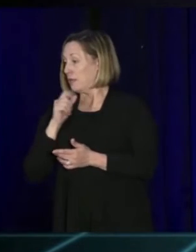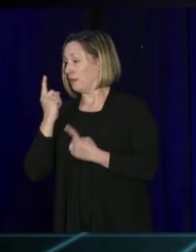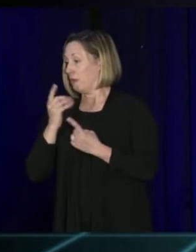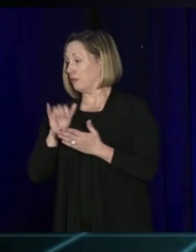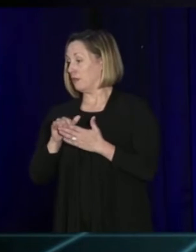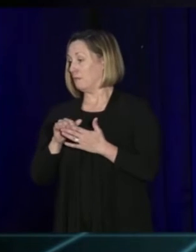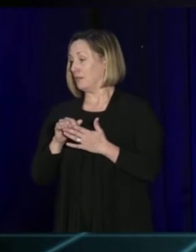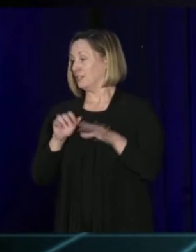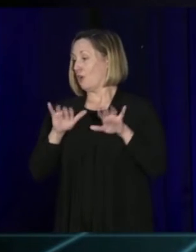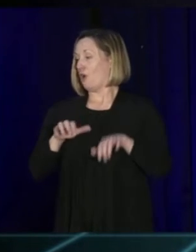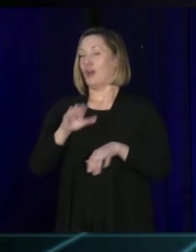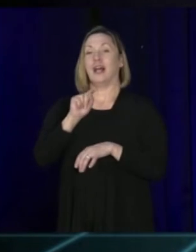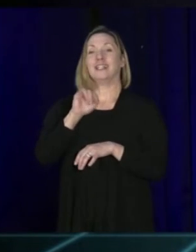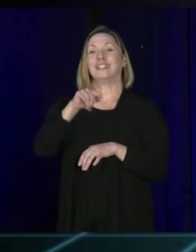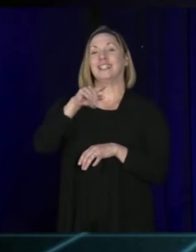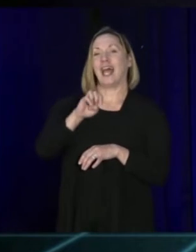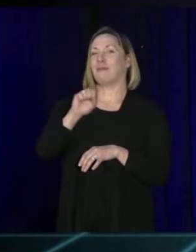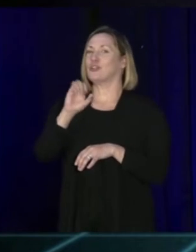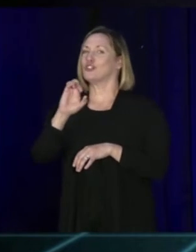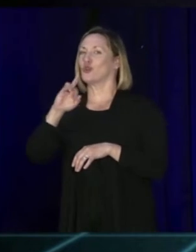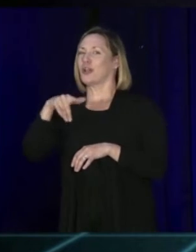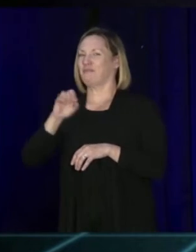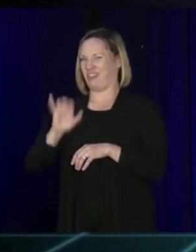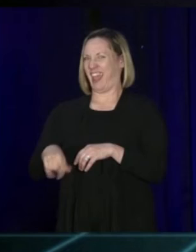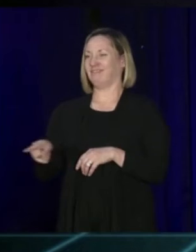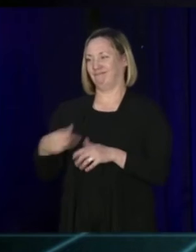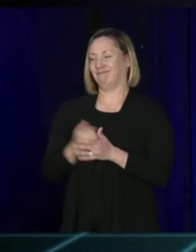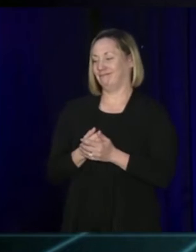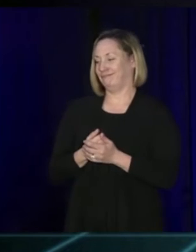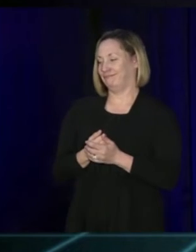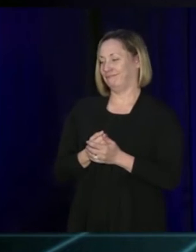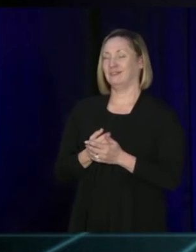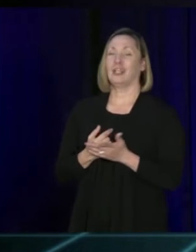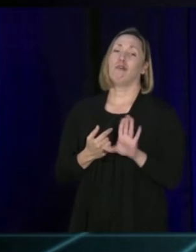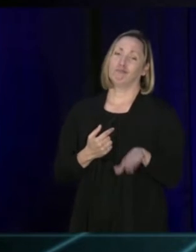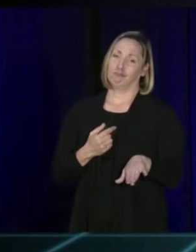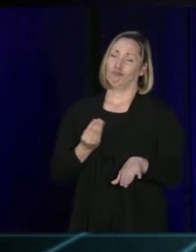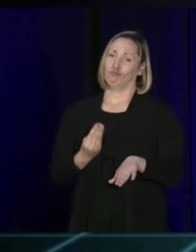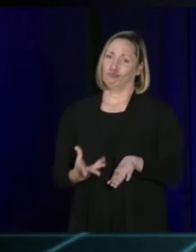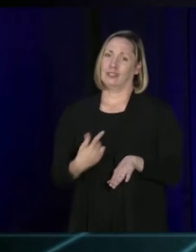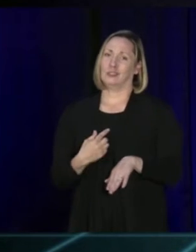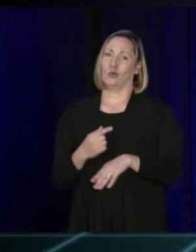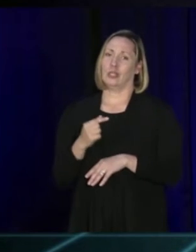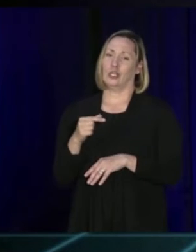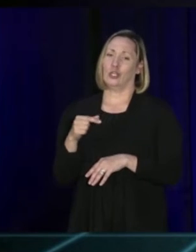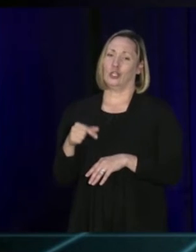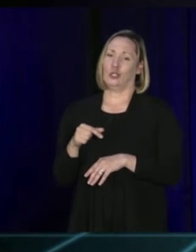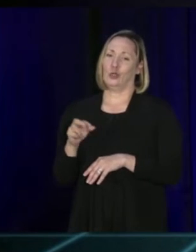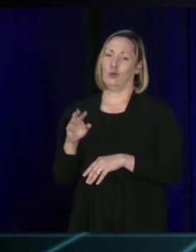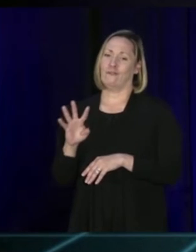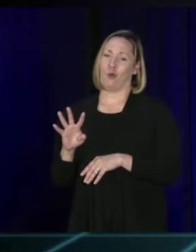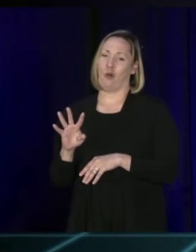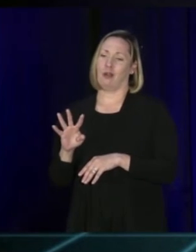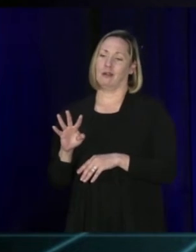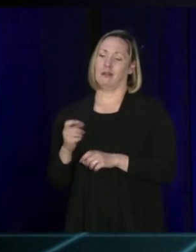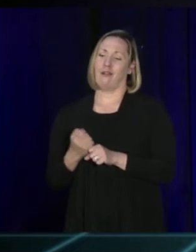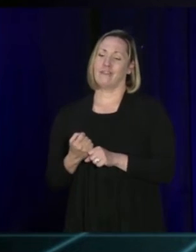TypeScript. Yeah, and this is, to be fair, this is only in Q4 of last year. But in